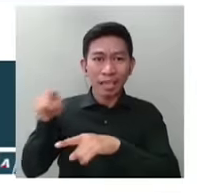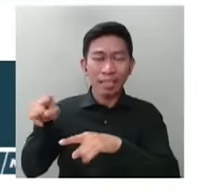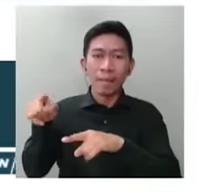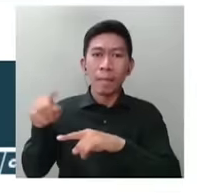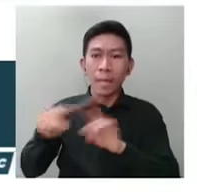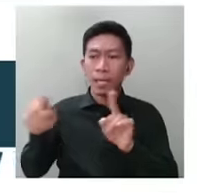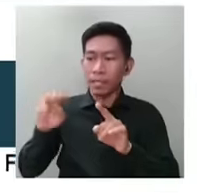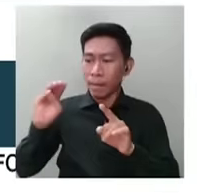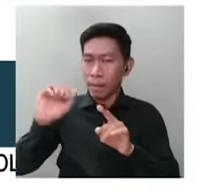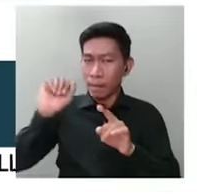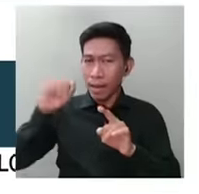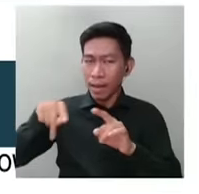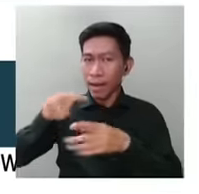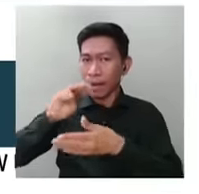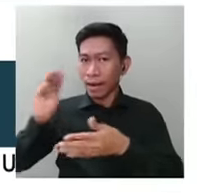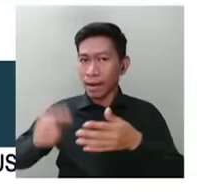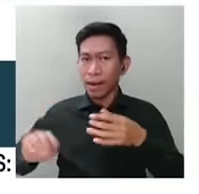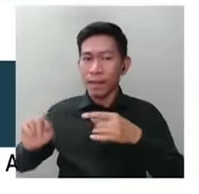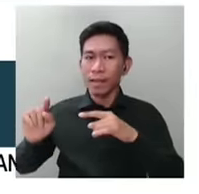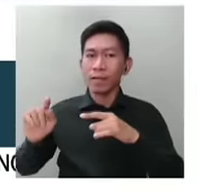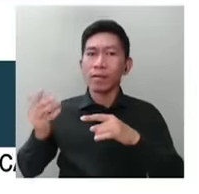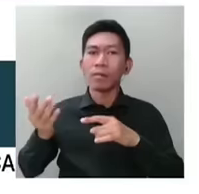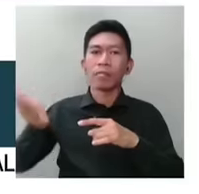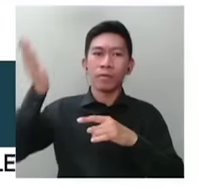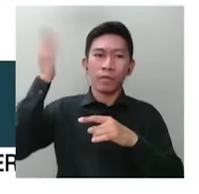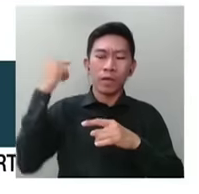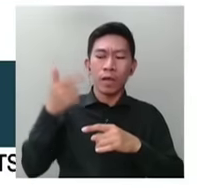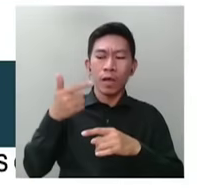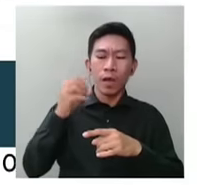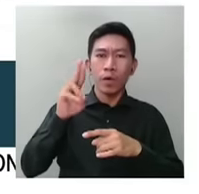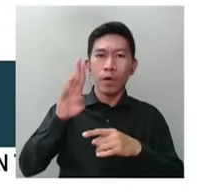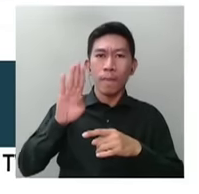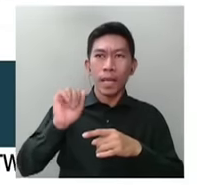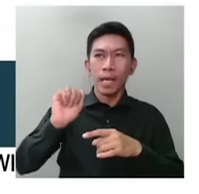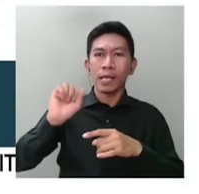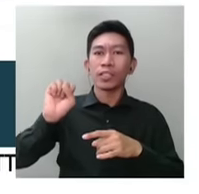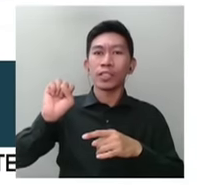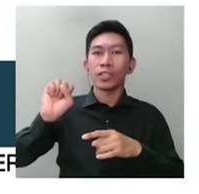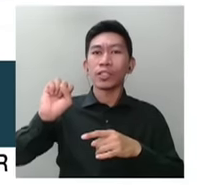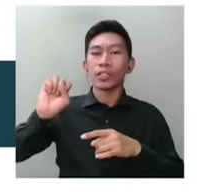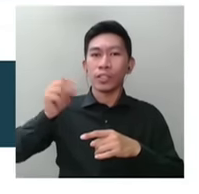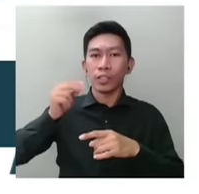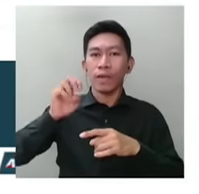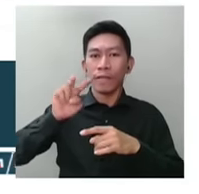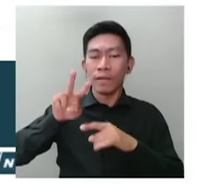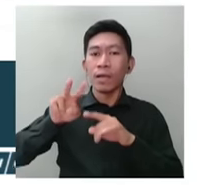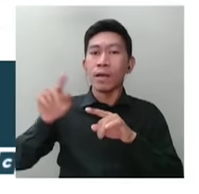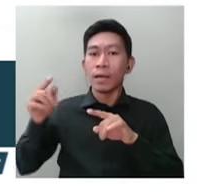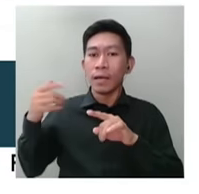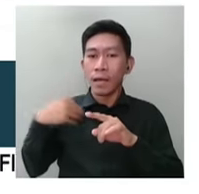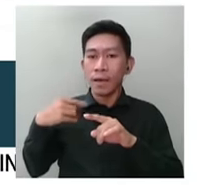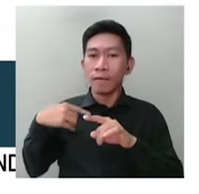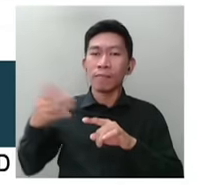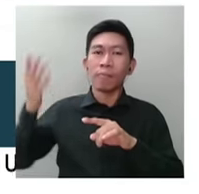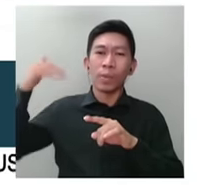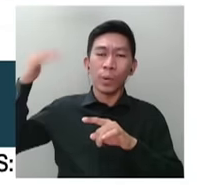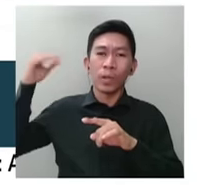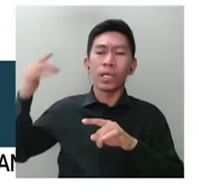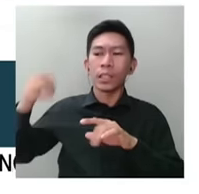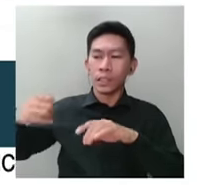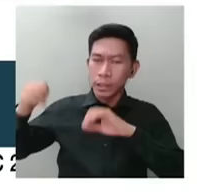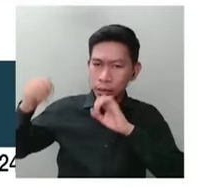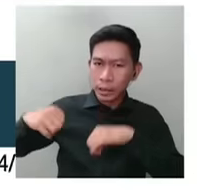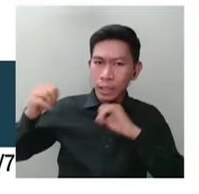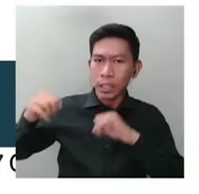map, you know, during the time of Gorbachev, during the time of the Soviet Union, they decided that they would have to divide that island, that